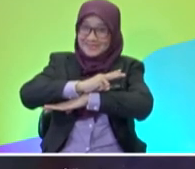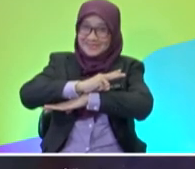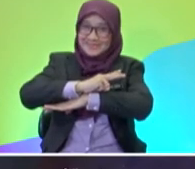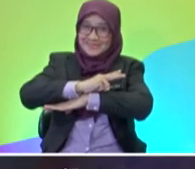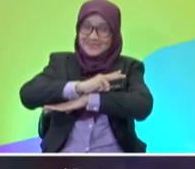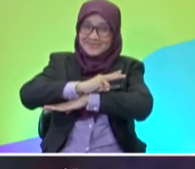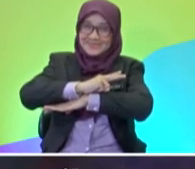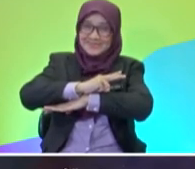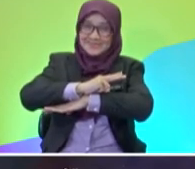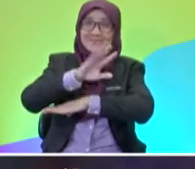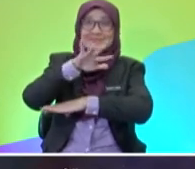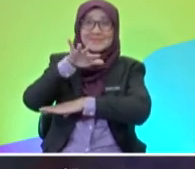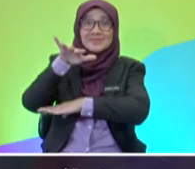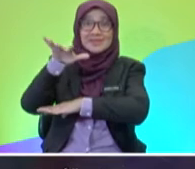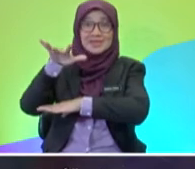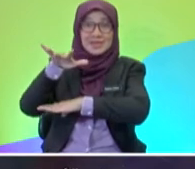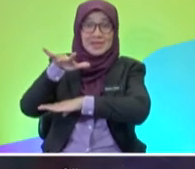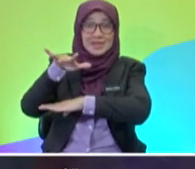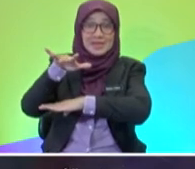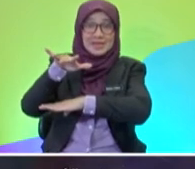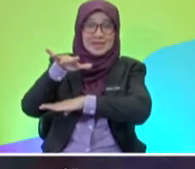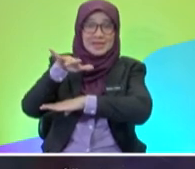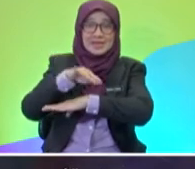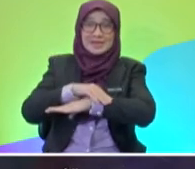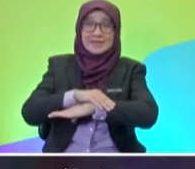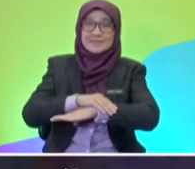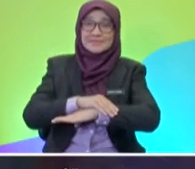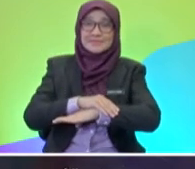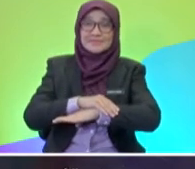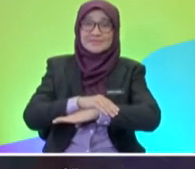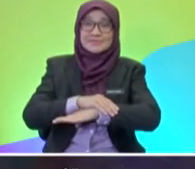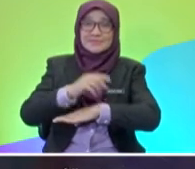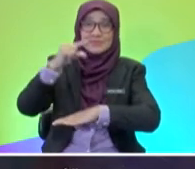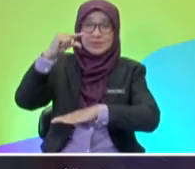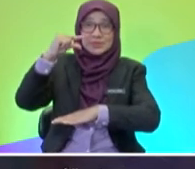interesting. Let's spell the word for our grasshopper.